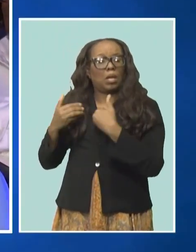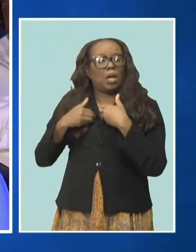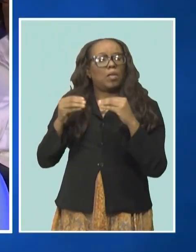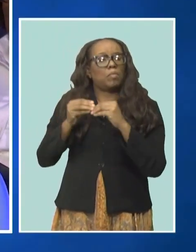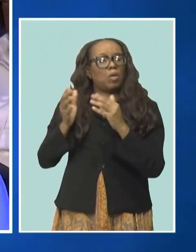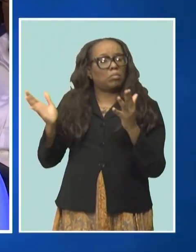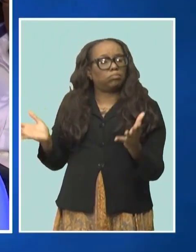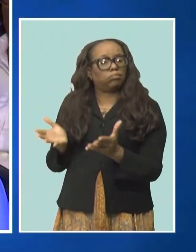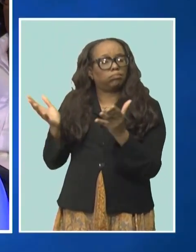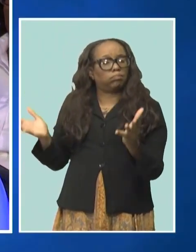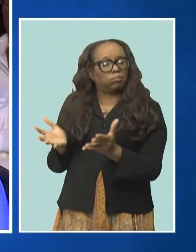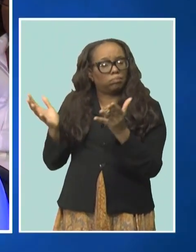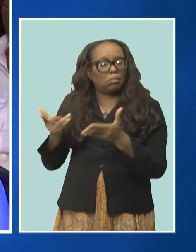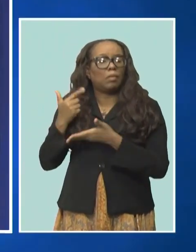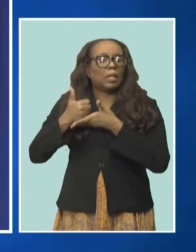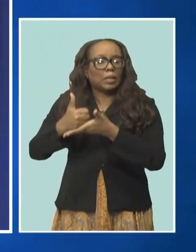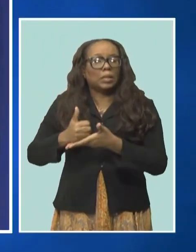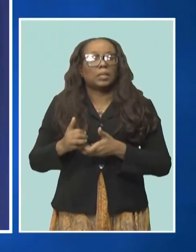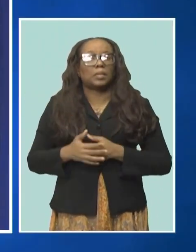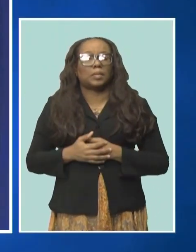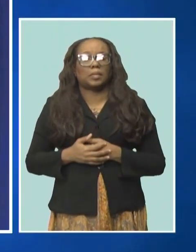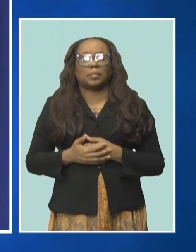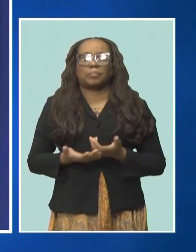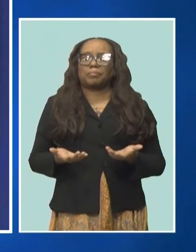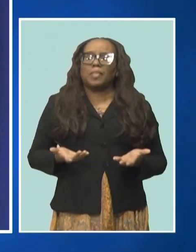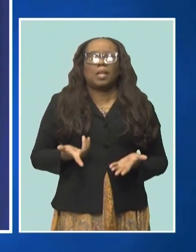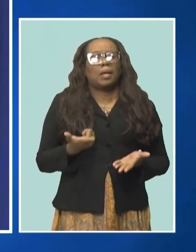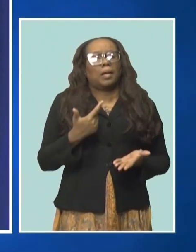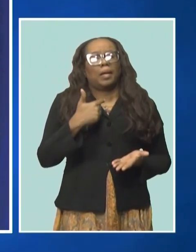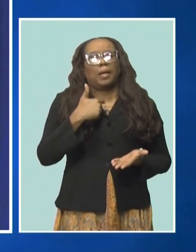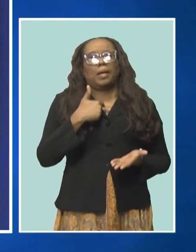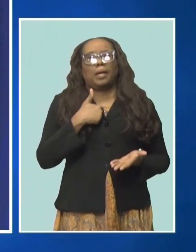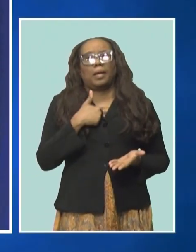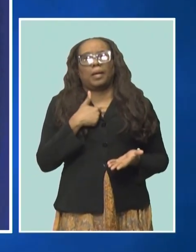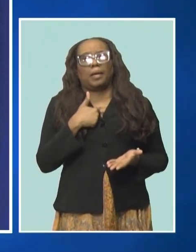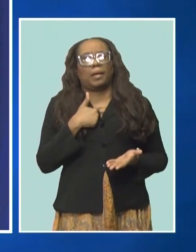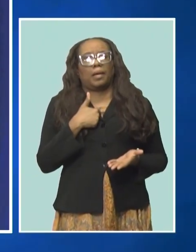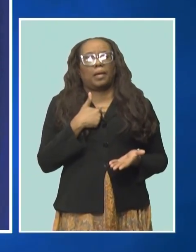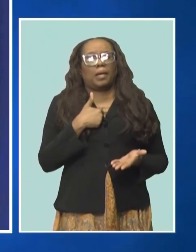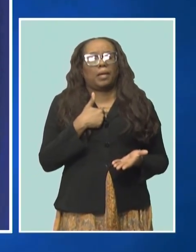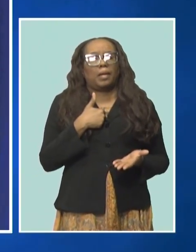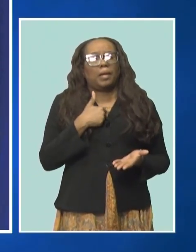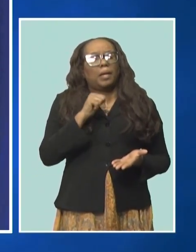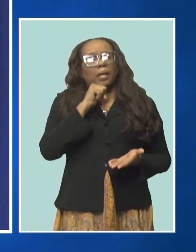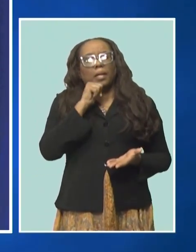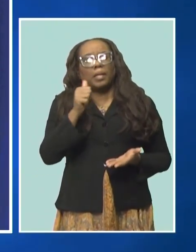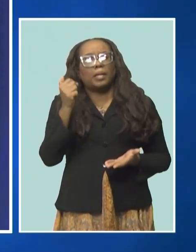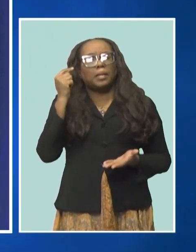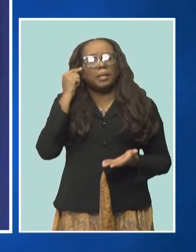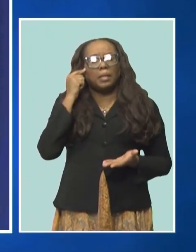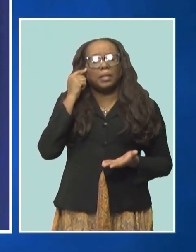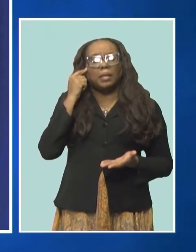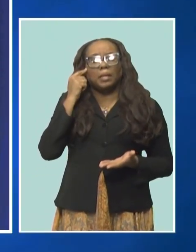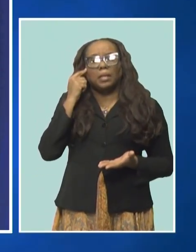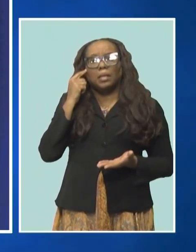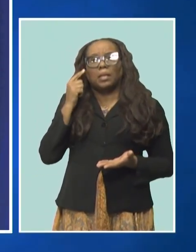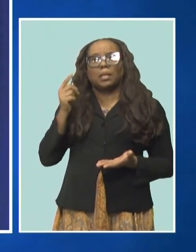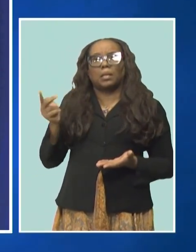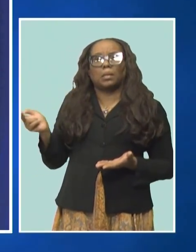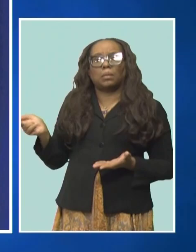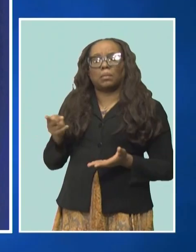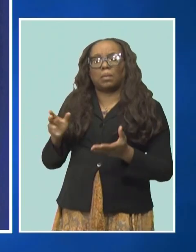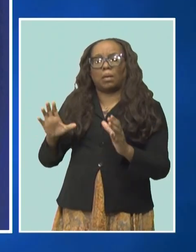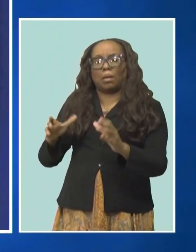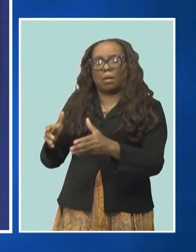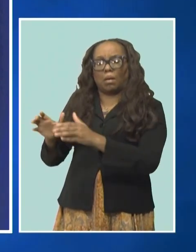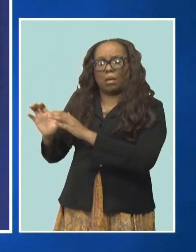for recruitment. I don't think that we have the Girls Guides and the Boys Scouts in as many